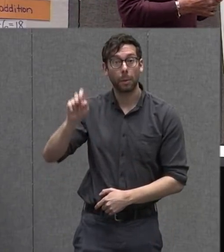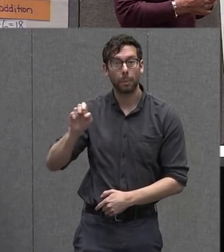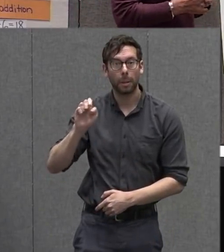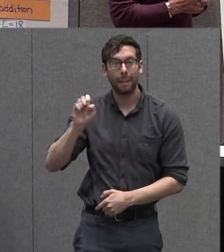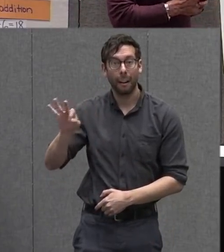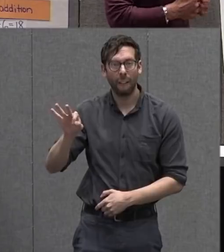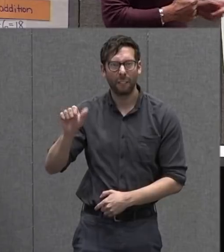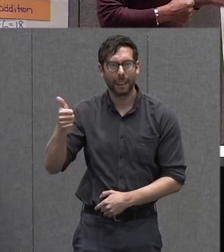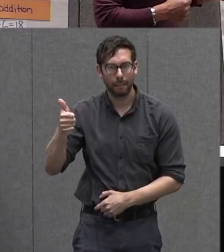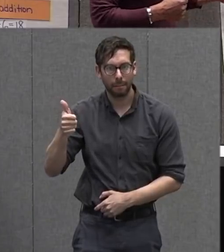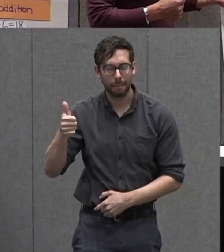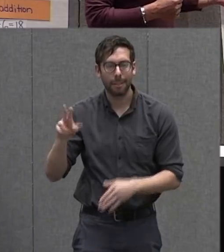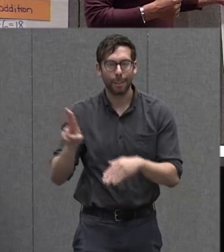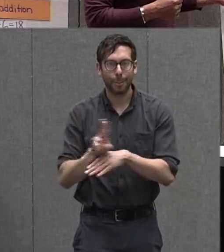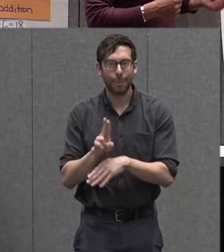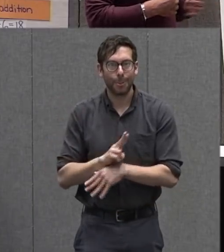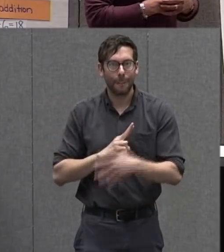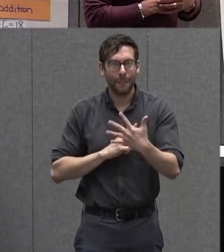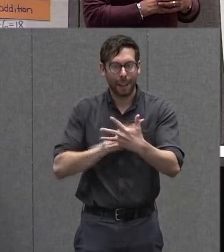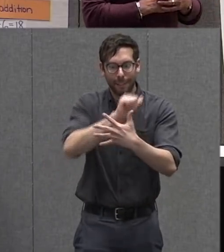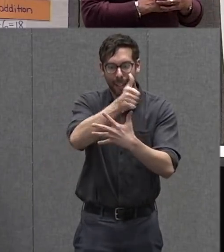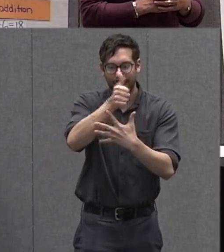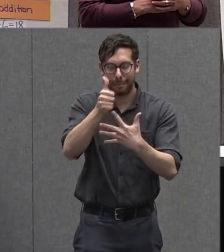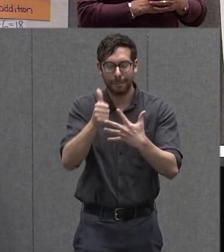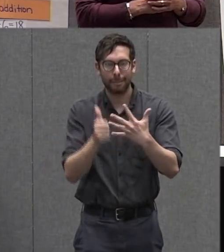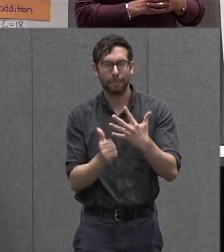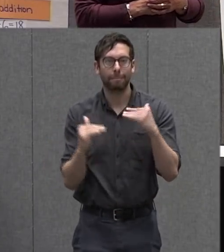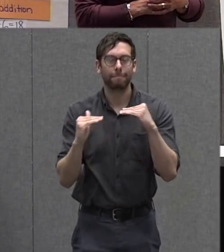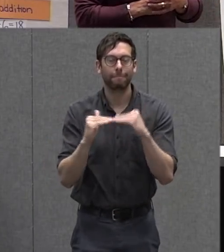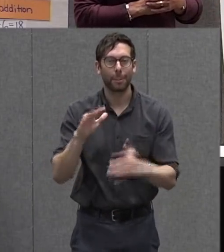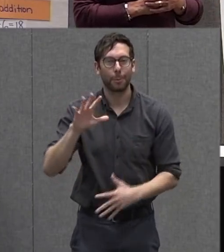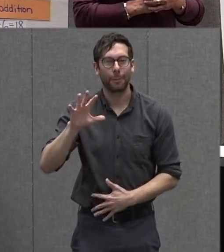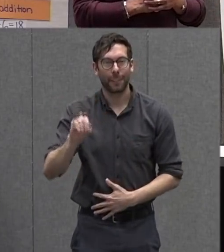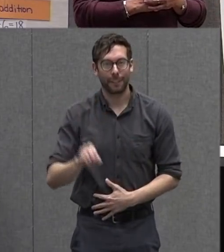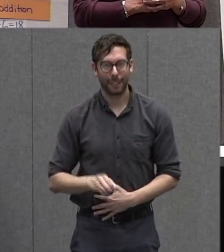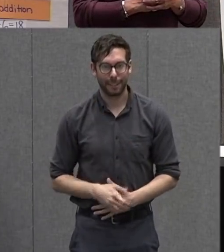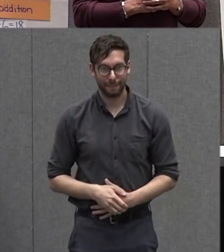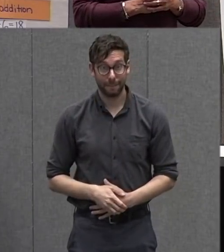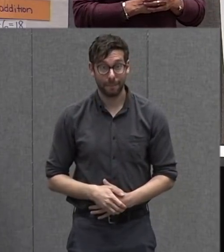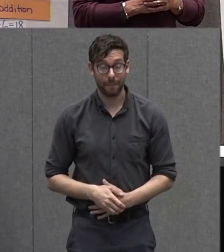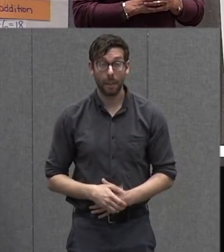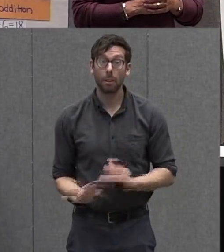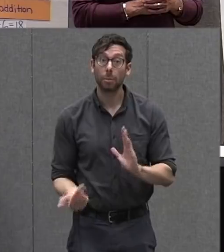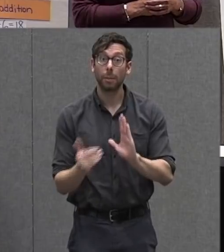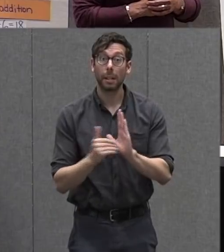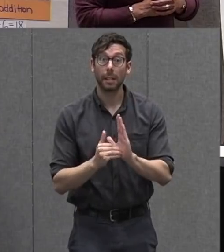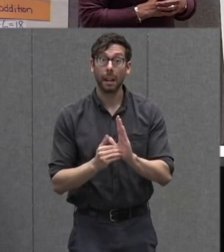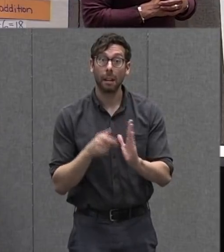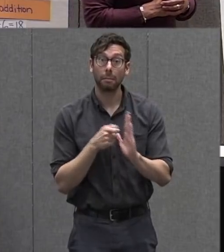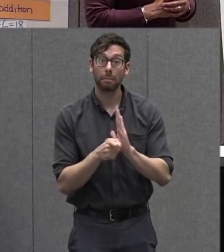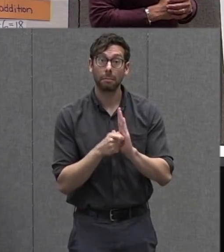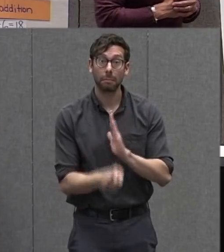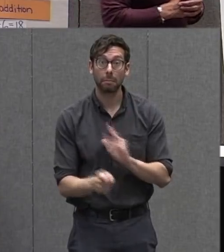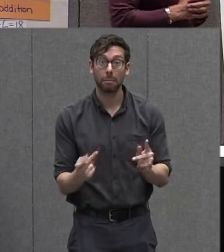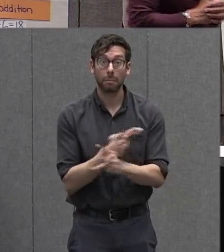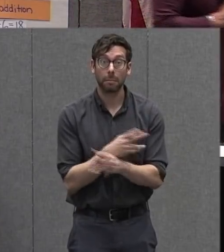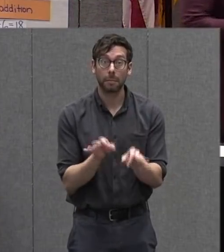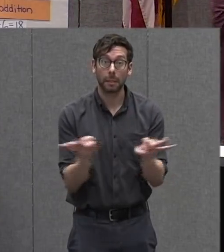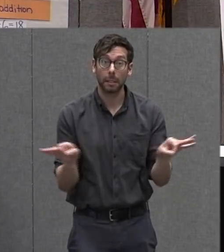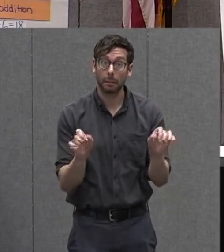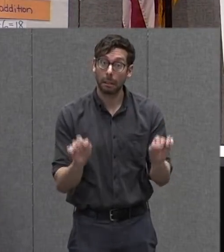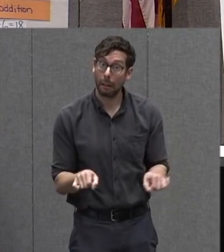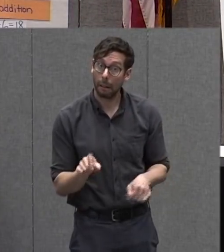So I'm wondering again, could we change our repeated addition into a multiplication sentence to show our thinking?